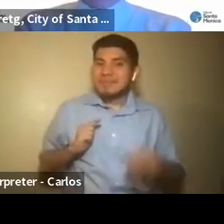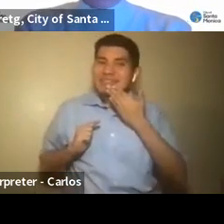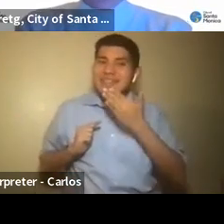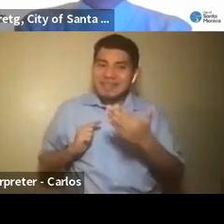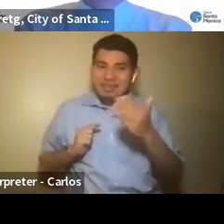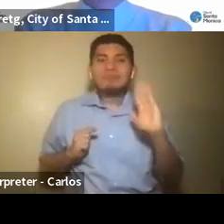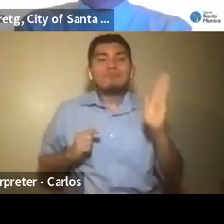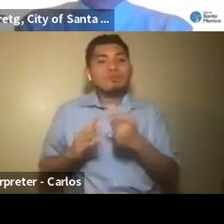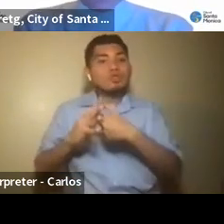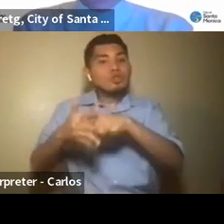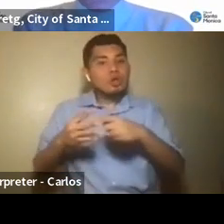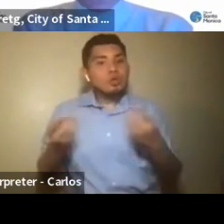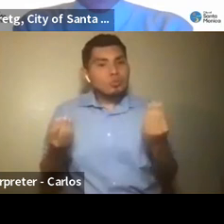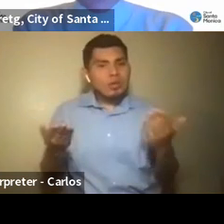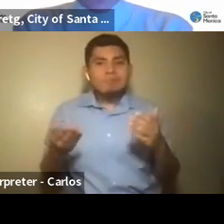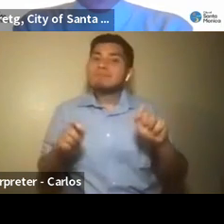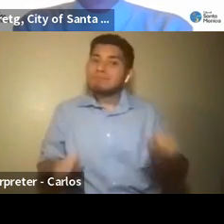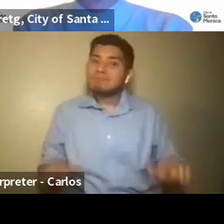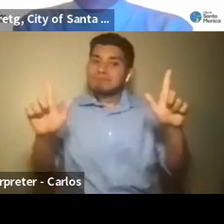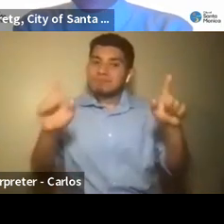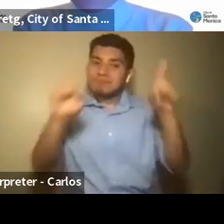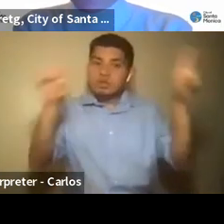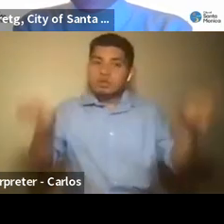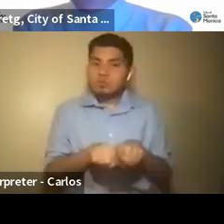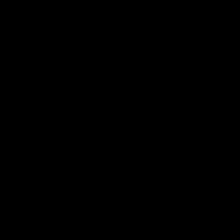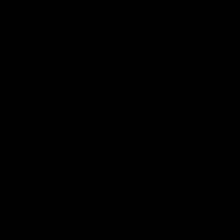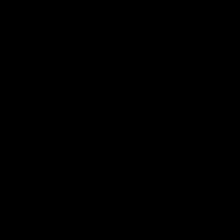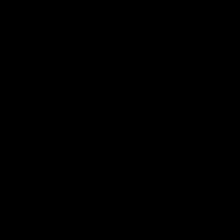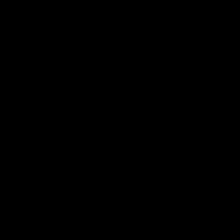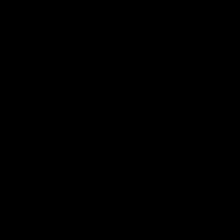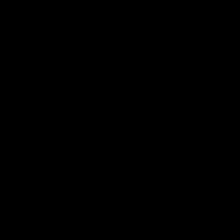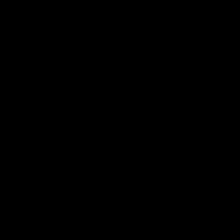share my screen so that everyone can follow along with my presentation.